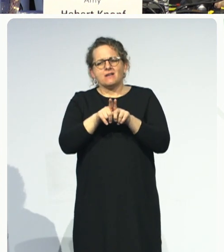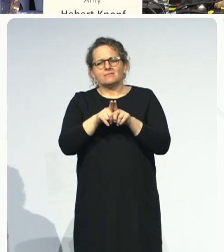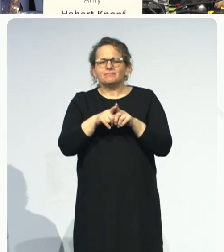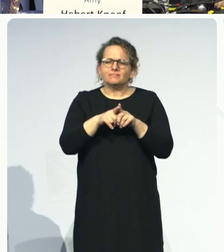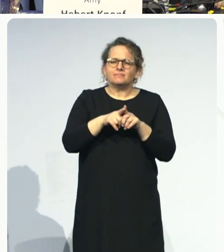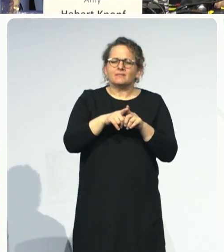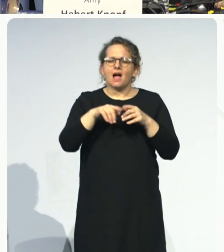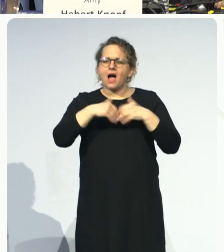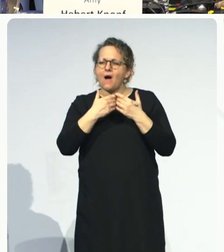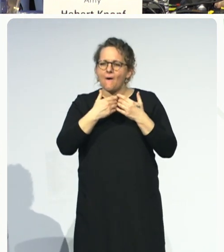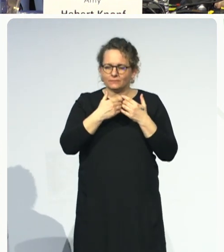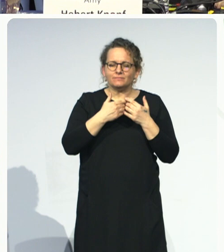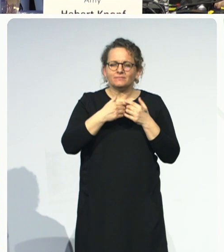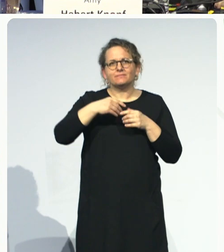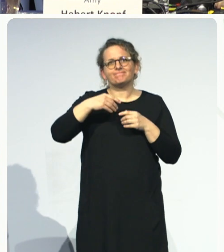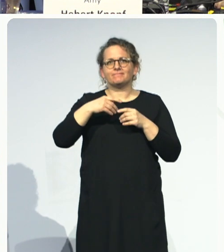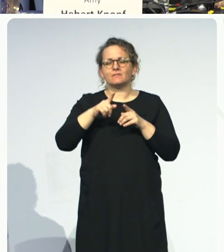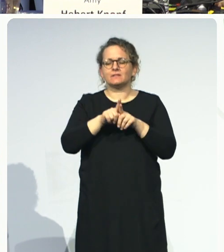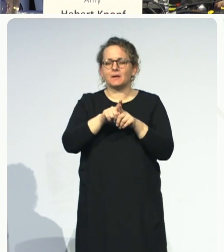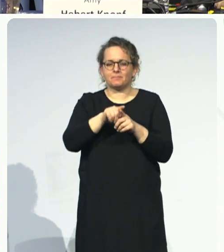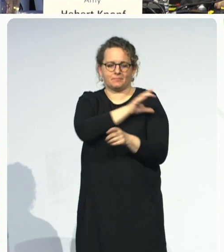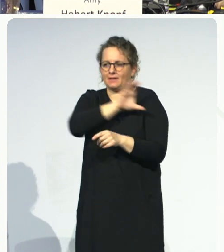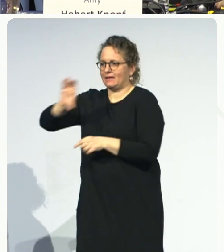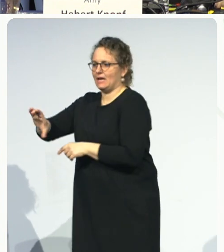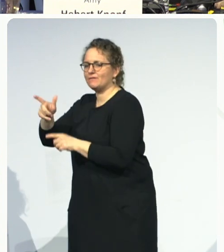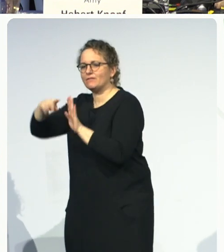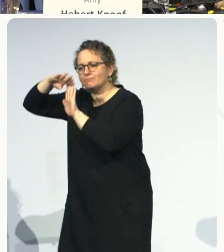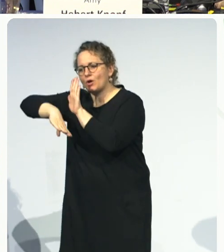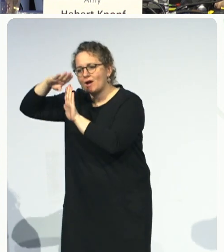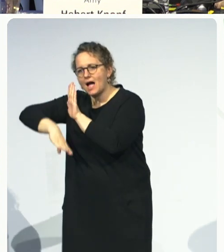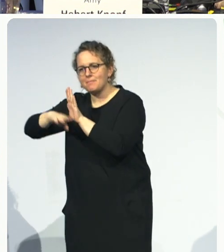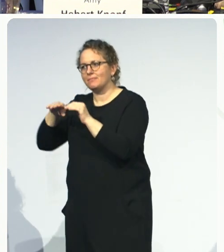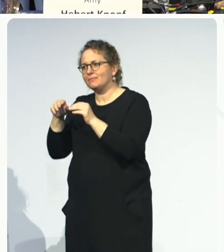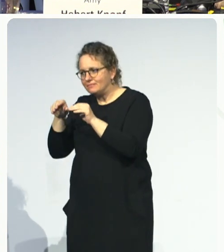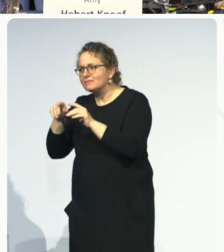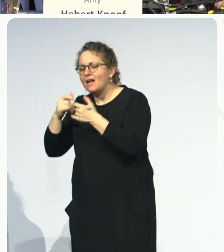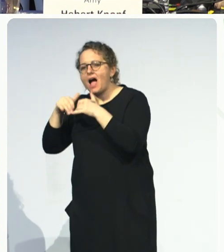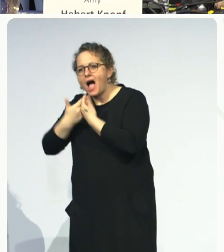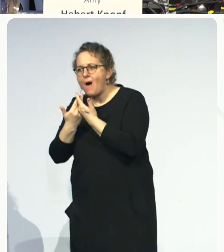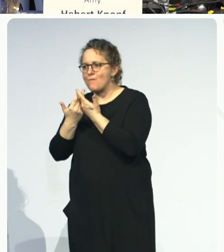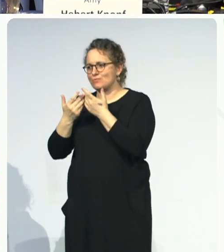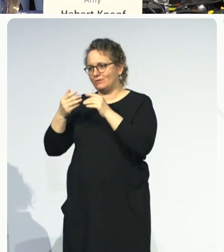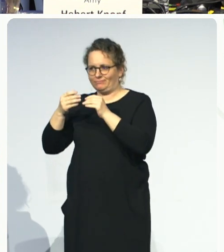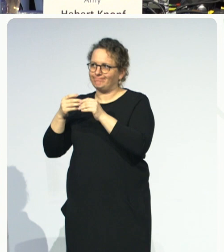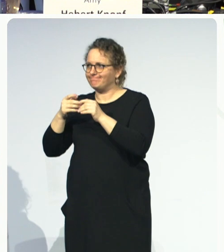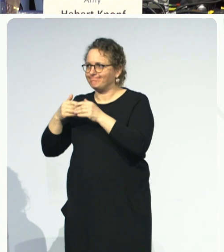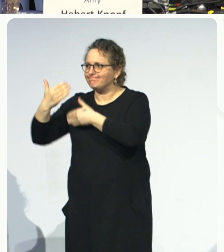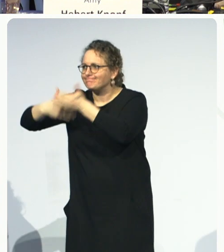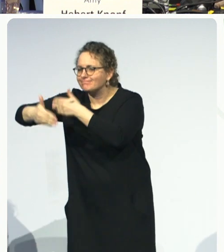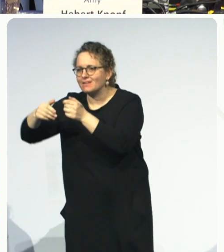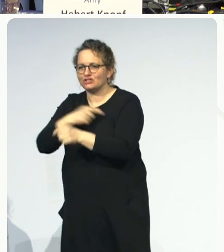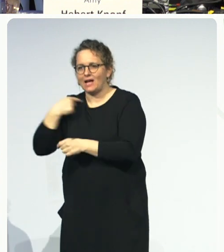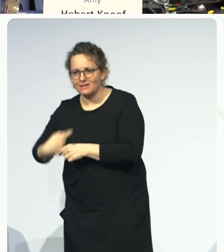in China. Currently, there are no formalized interpreter training programs. There's 1 or